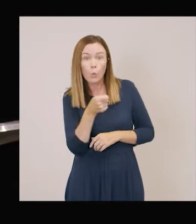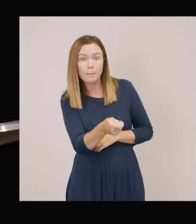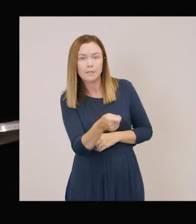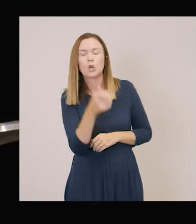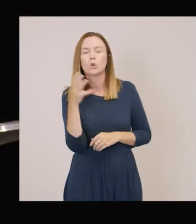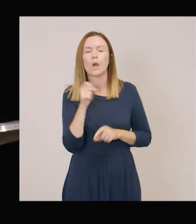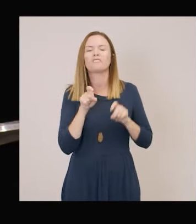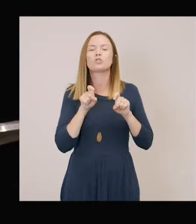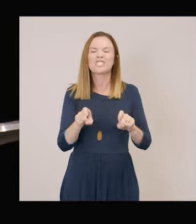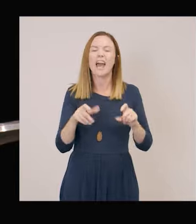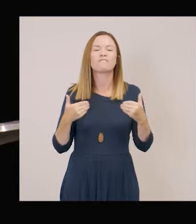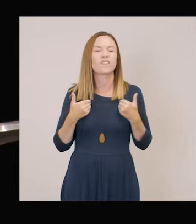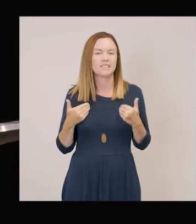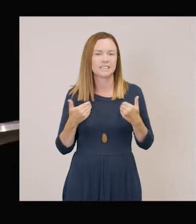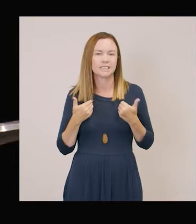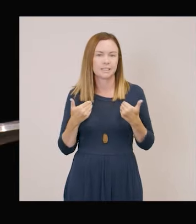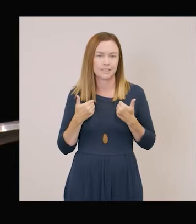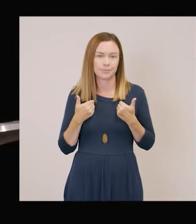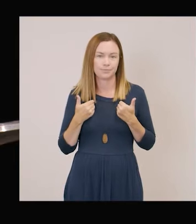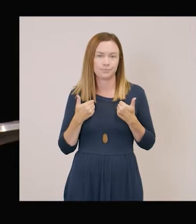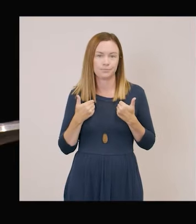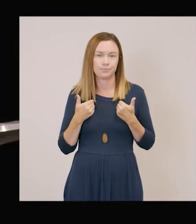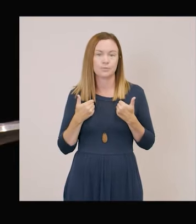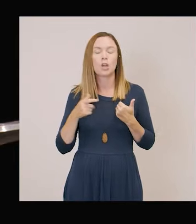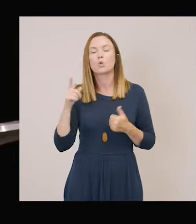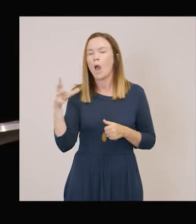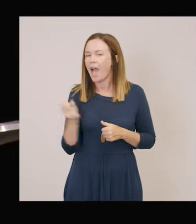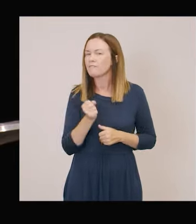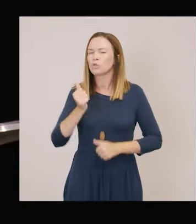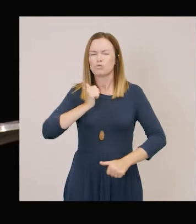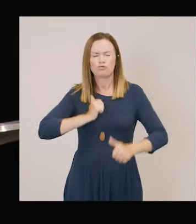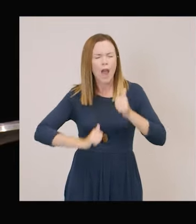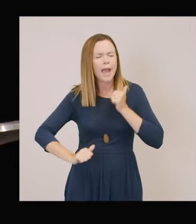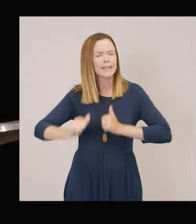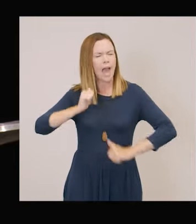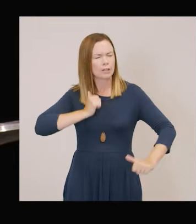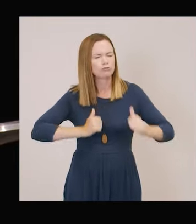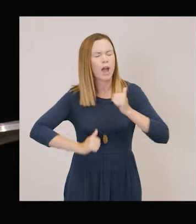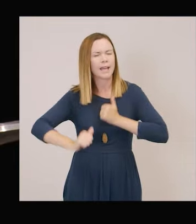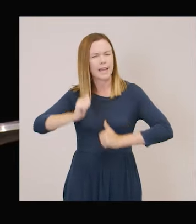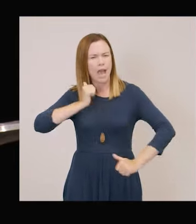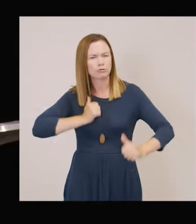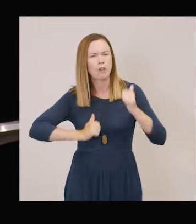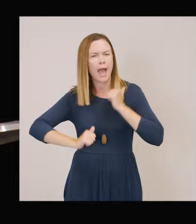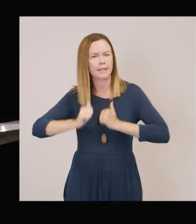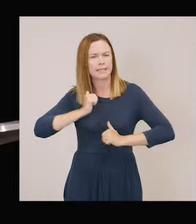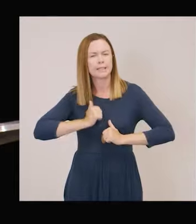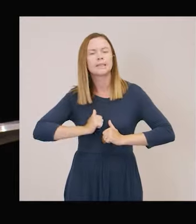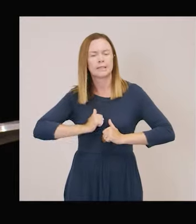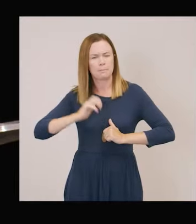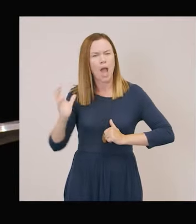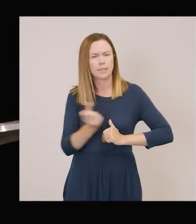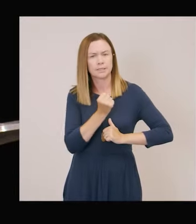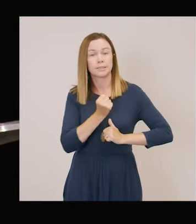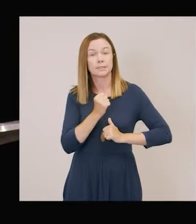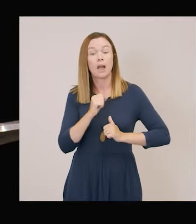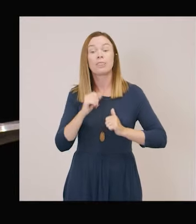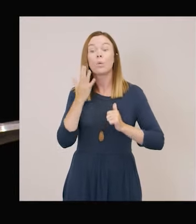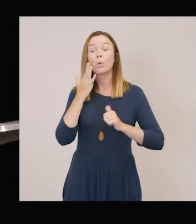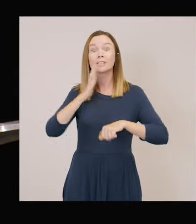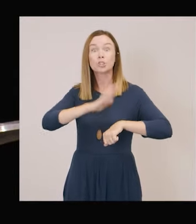you've got to stay fit. You then have to just train and train and train and train so that when the